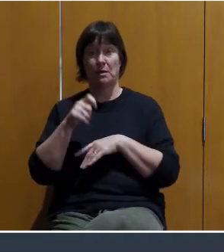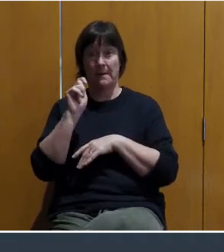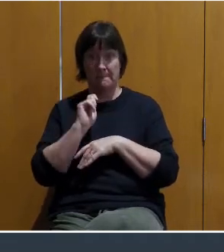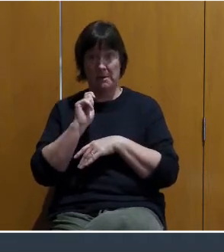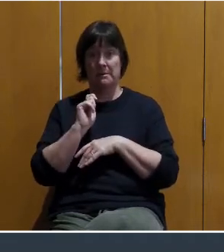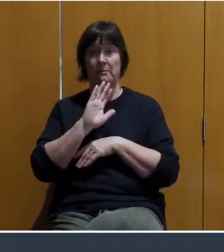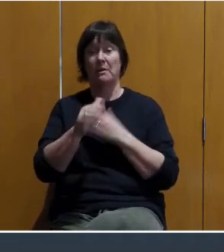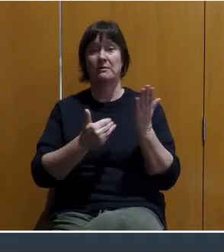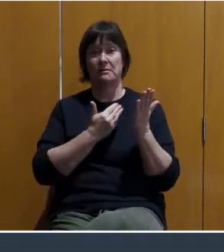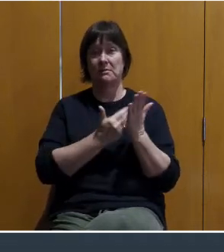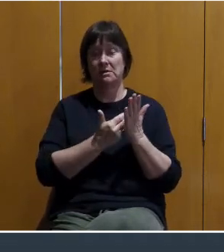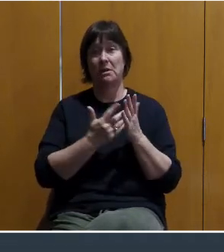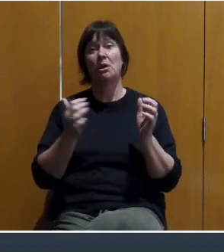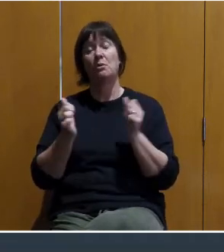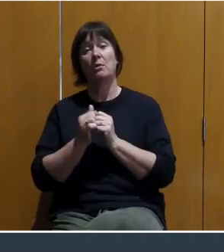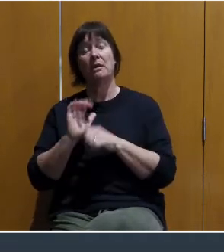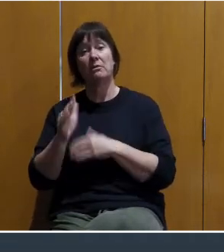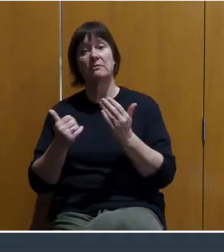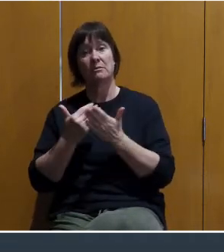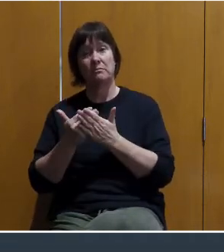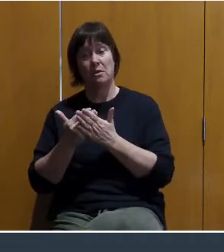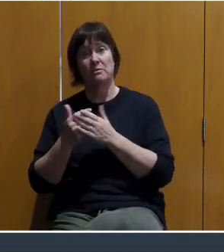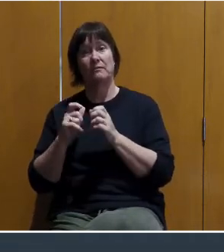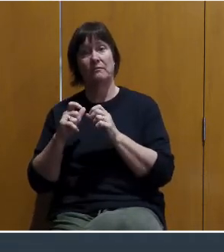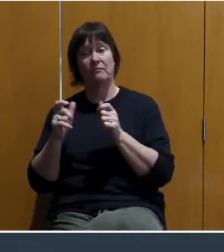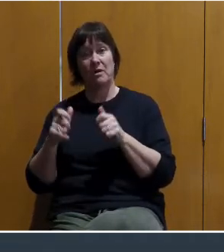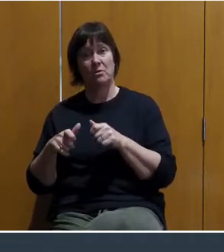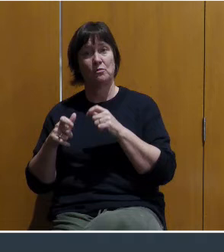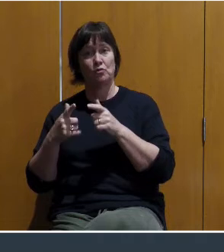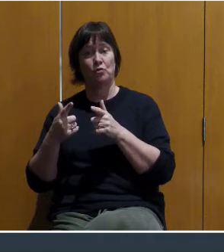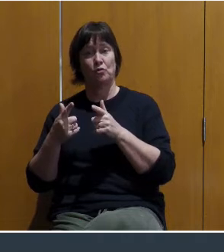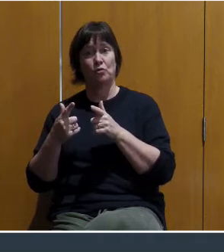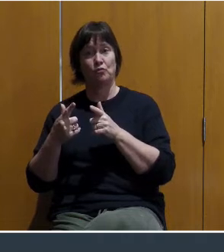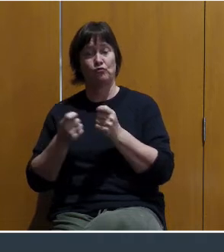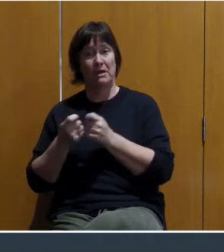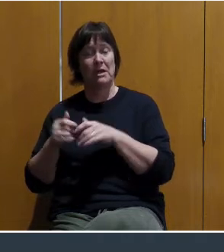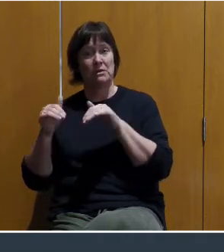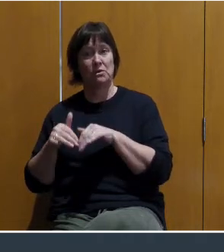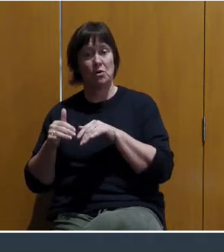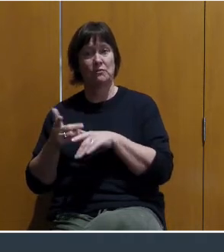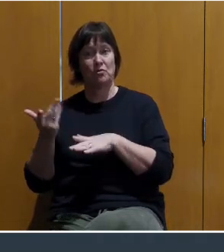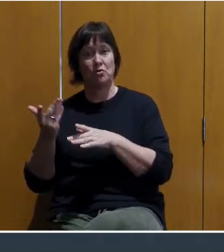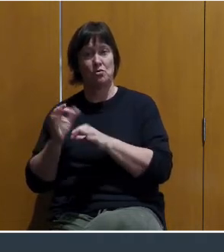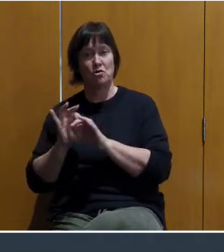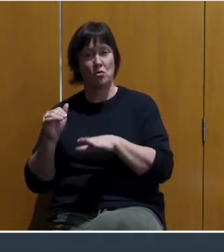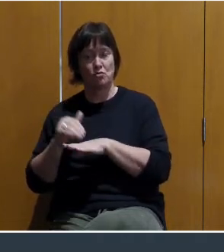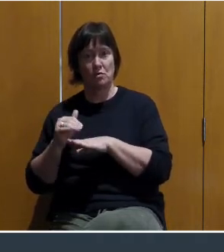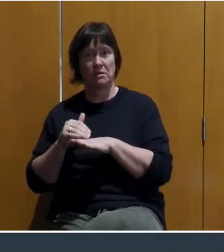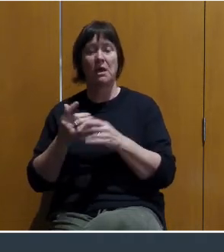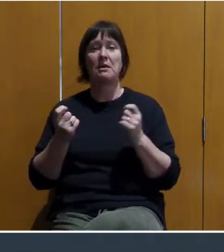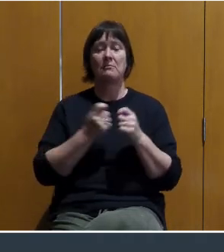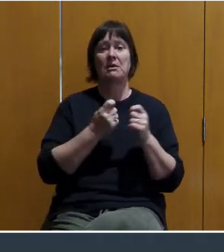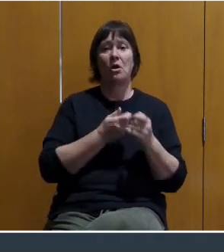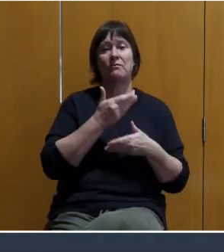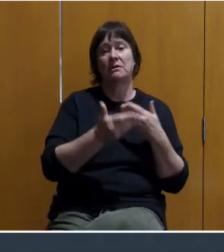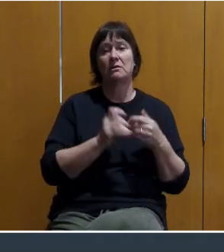proposed bylaw with regards to regulating dogs to prevent nuisance. The amendment of the dog access descriptions will make it